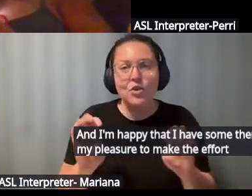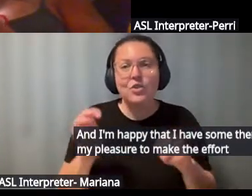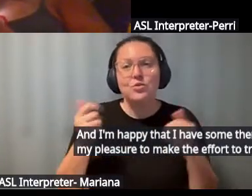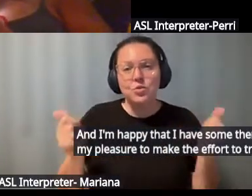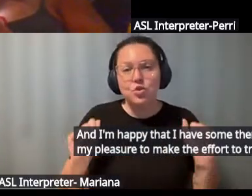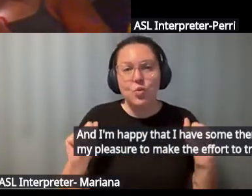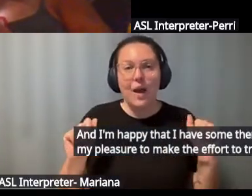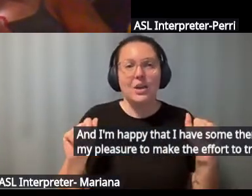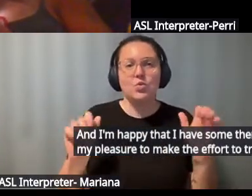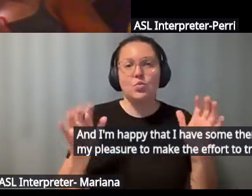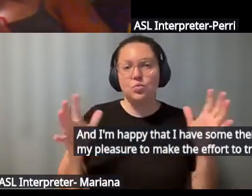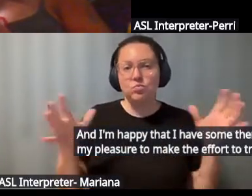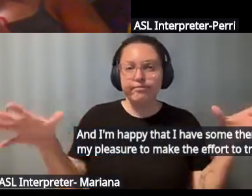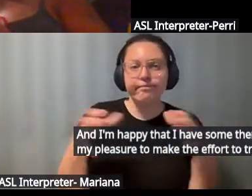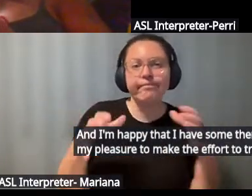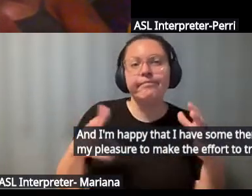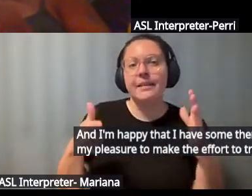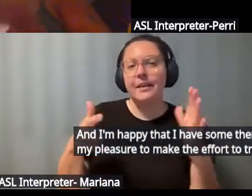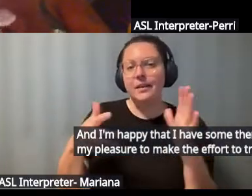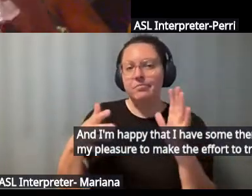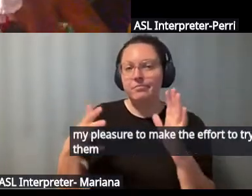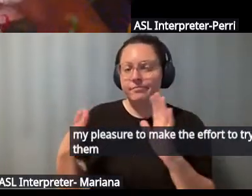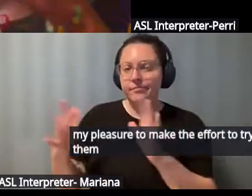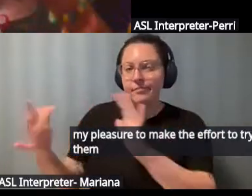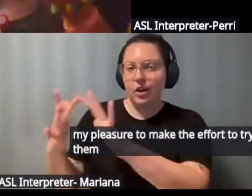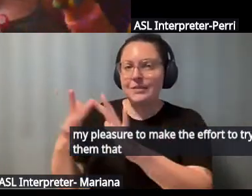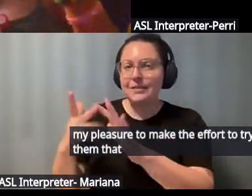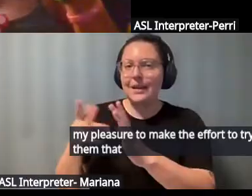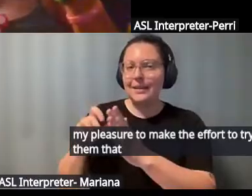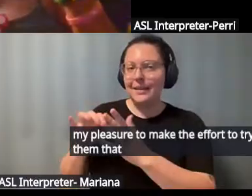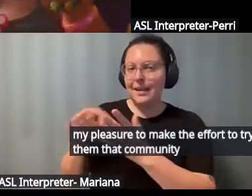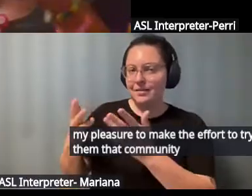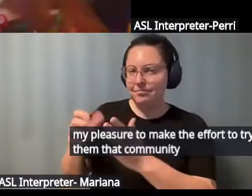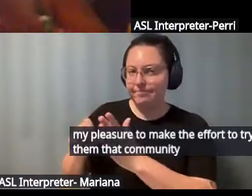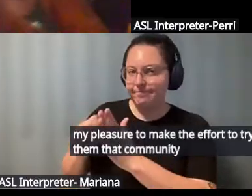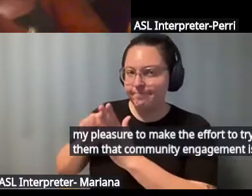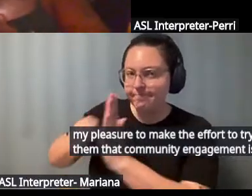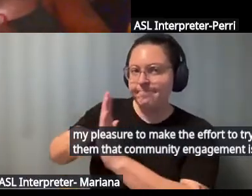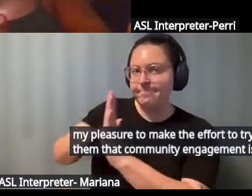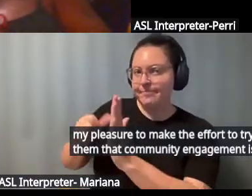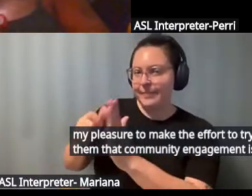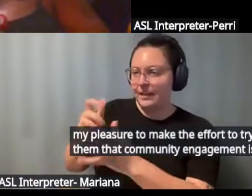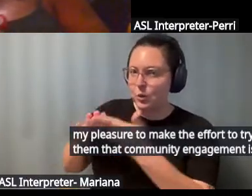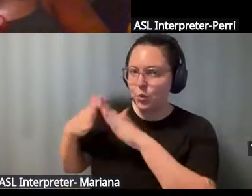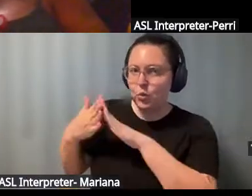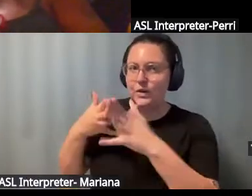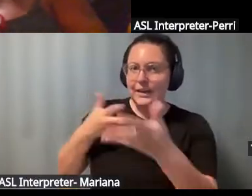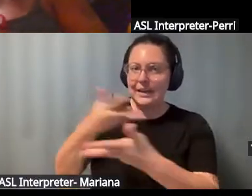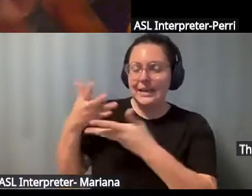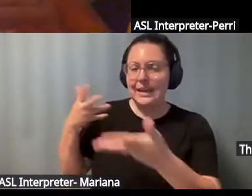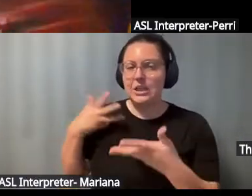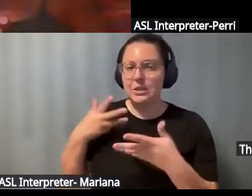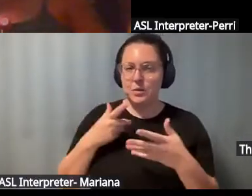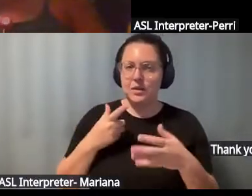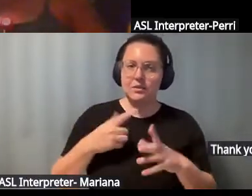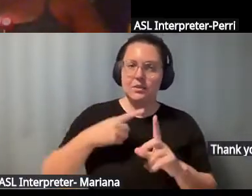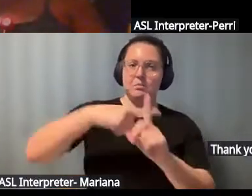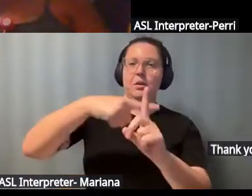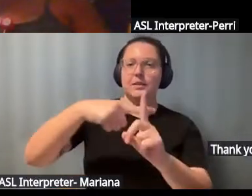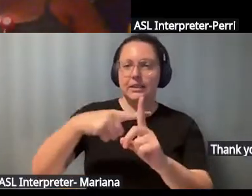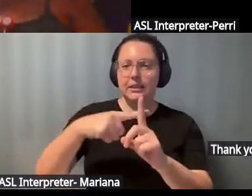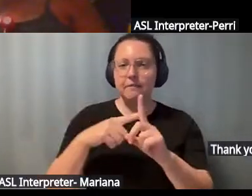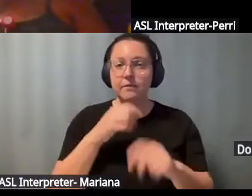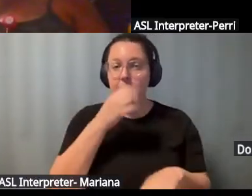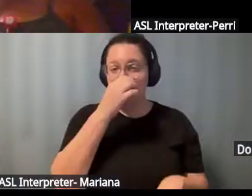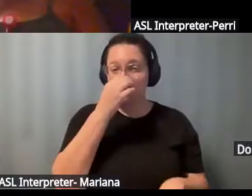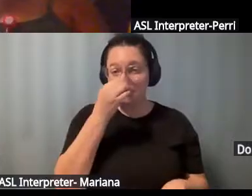you all together and impress upon them that community engagement is a plus. Thank you. Thank Yep. you. Do we have any